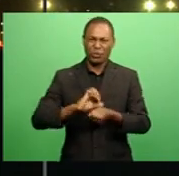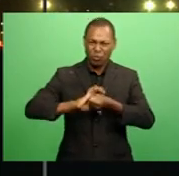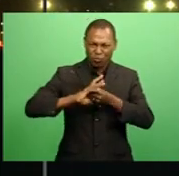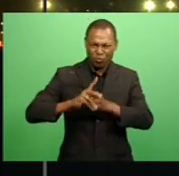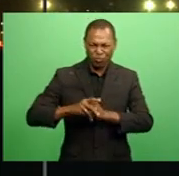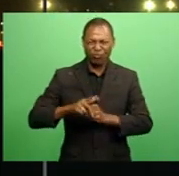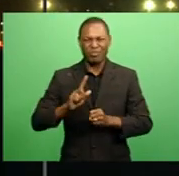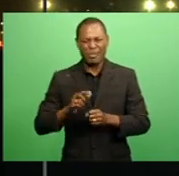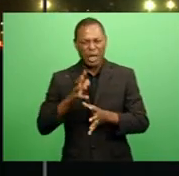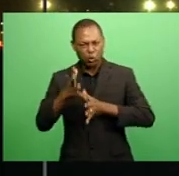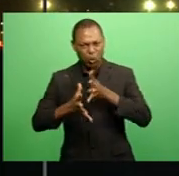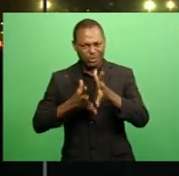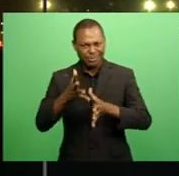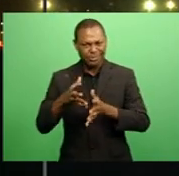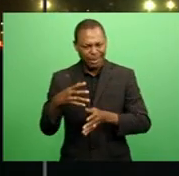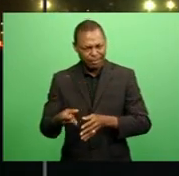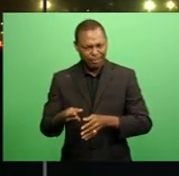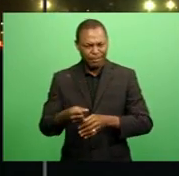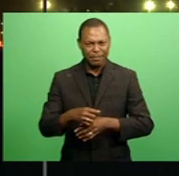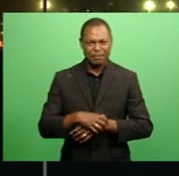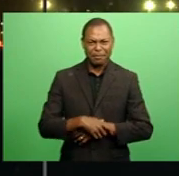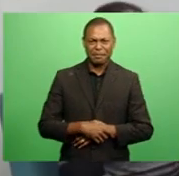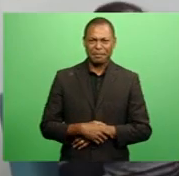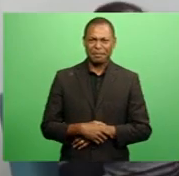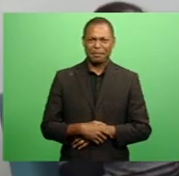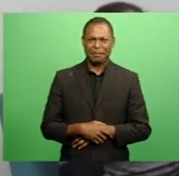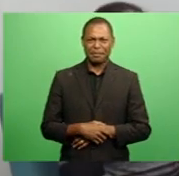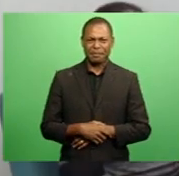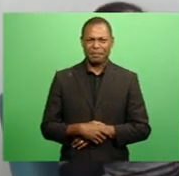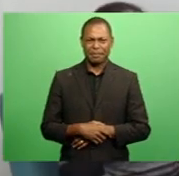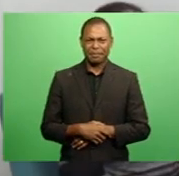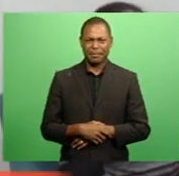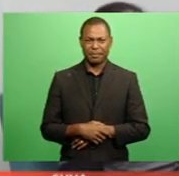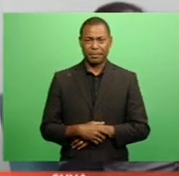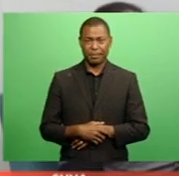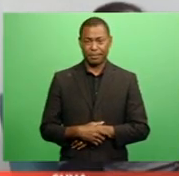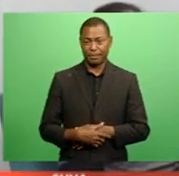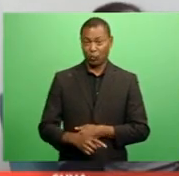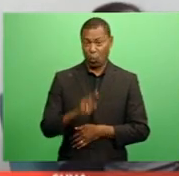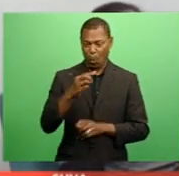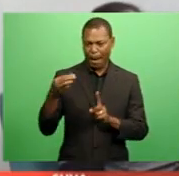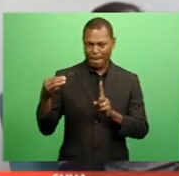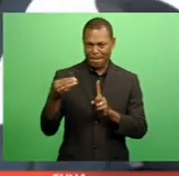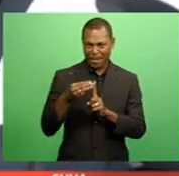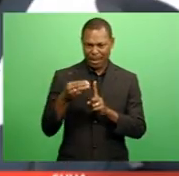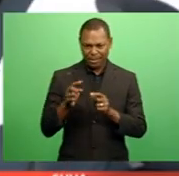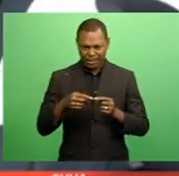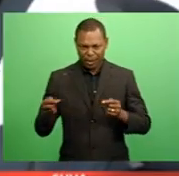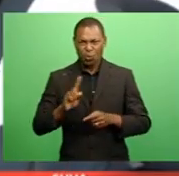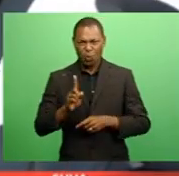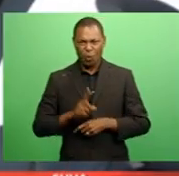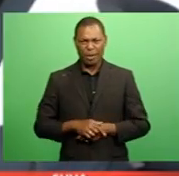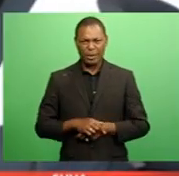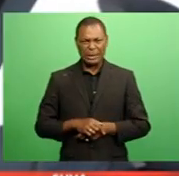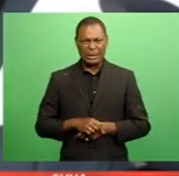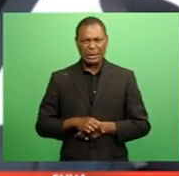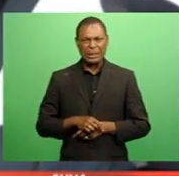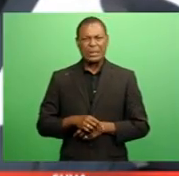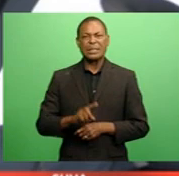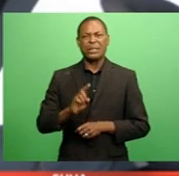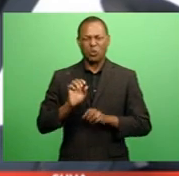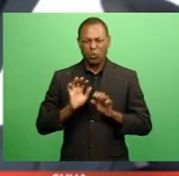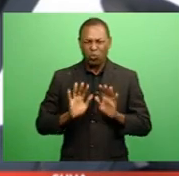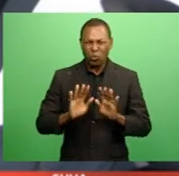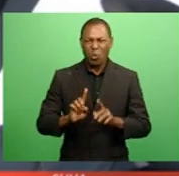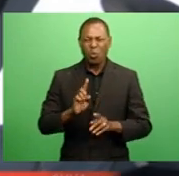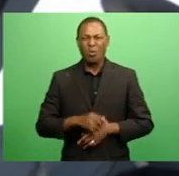COVID-19 related stigma. Jeshulal reports. One of the aim of the project is to address the stigma associated with testing